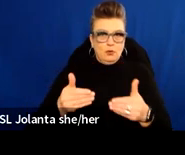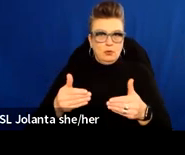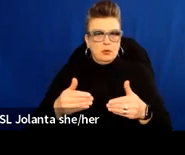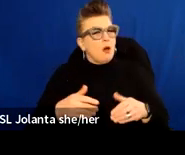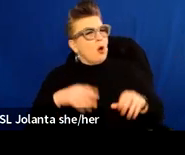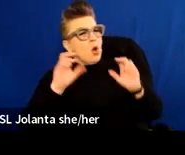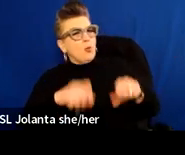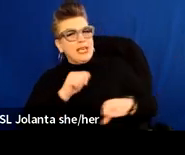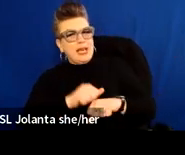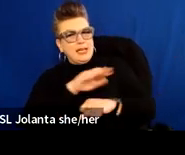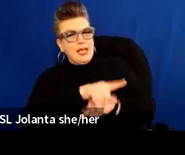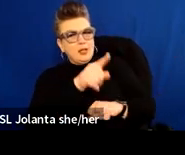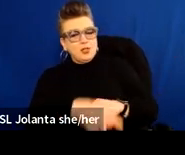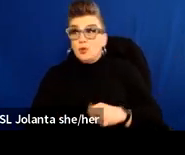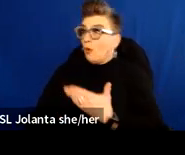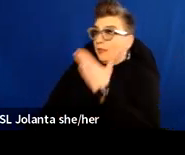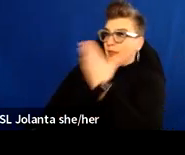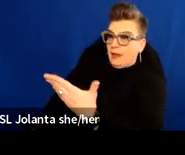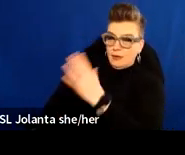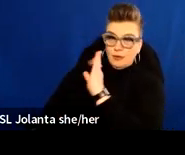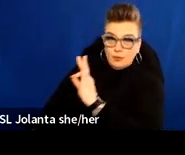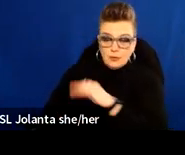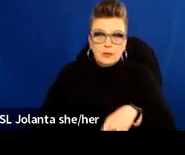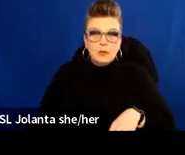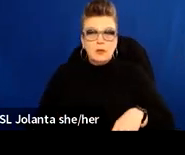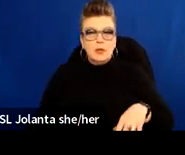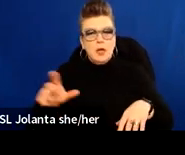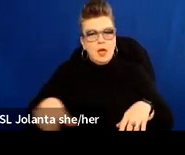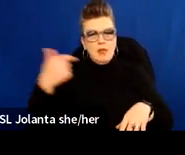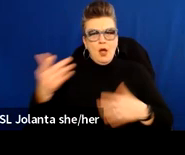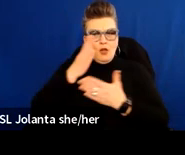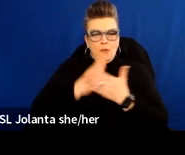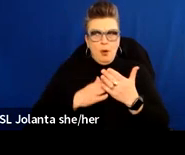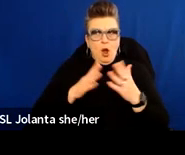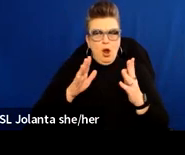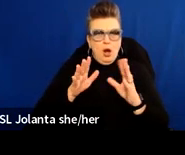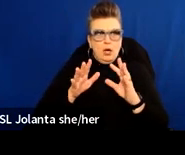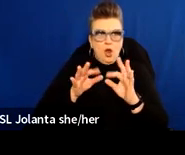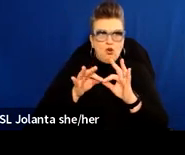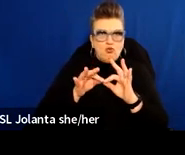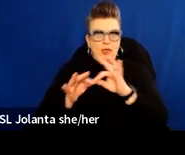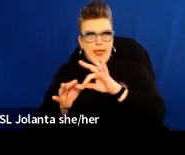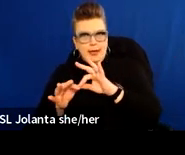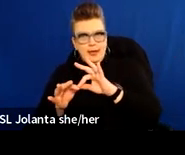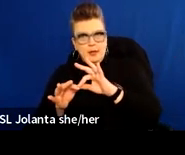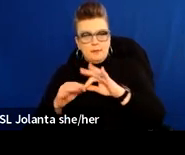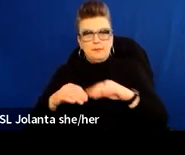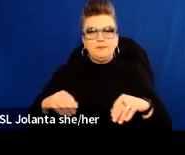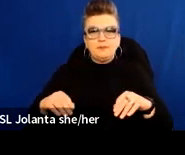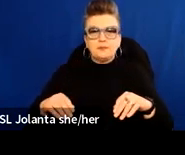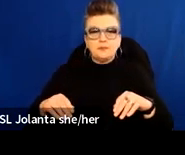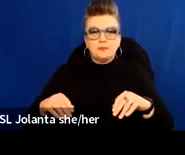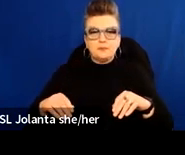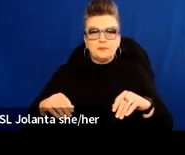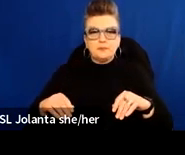and get that to you thank you the other piece that um is related is i think that it's a